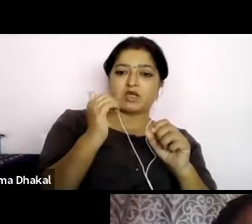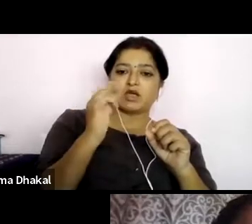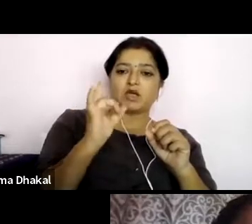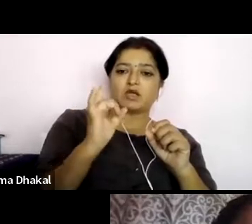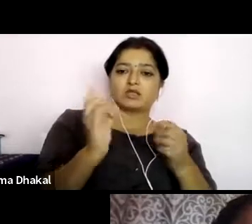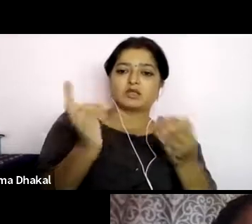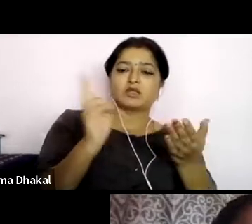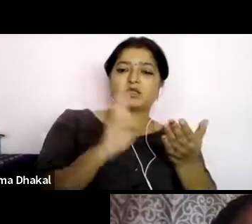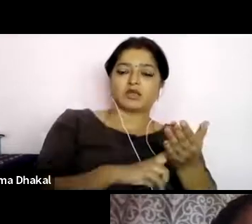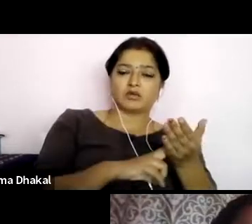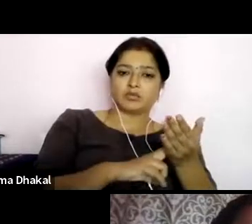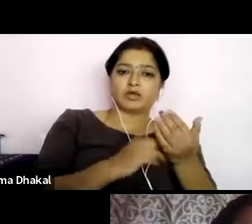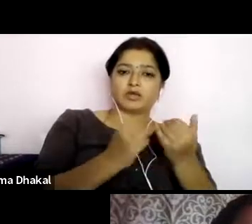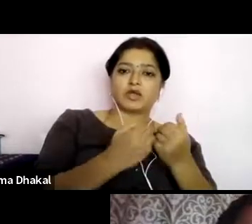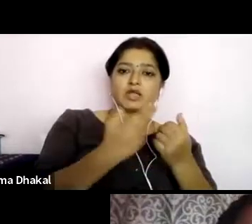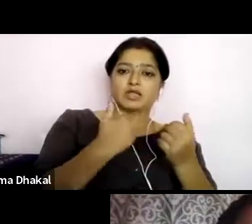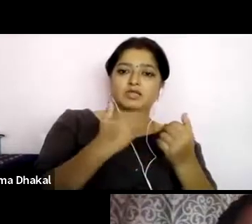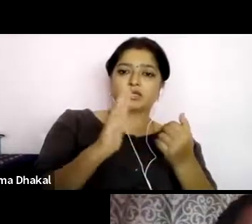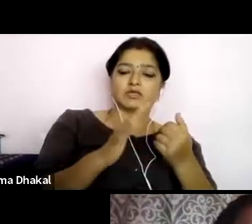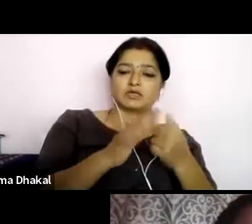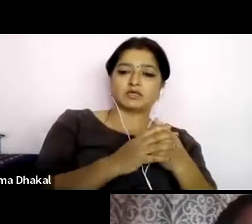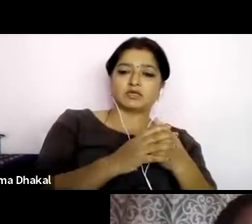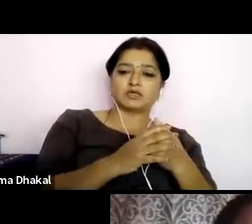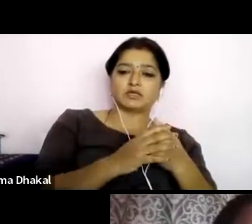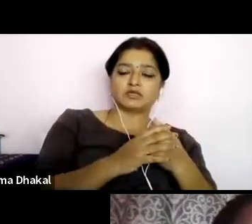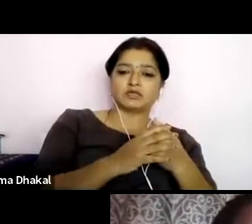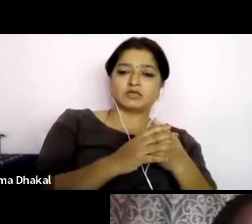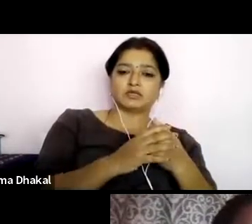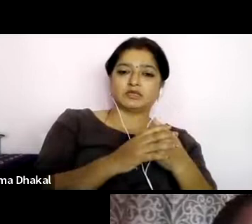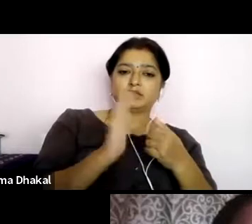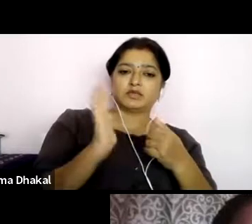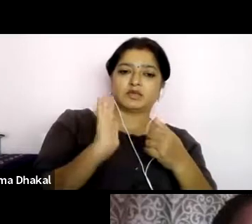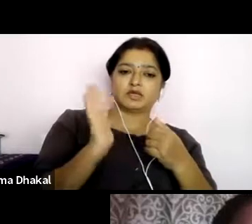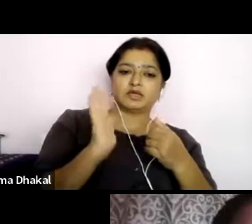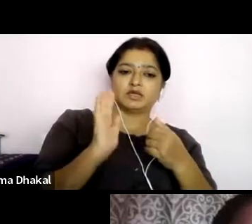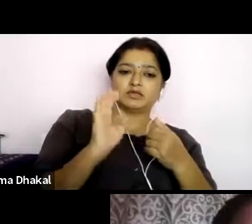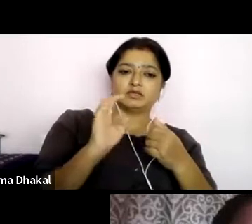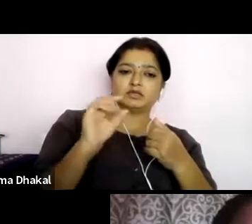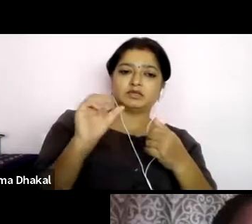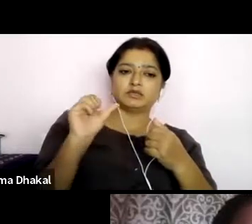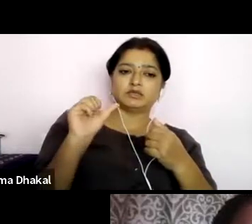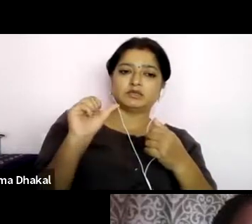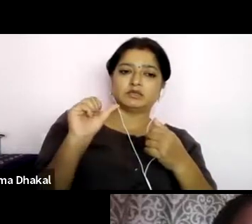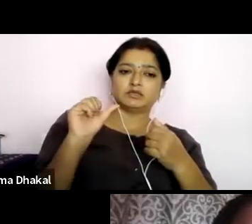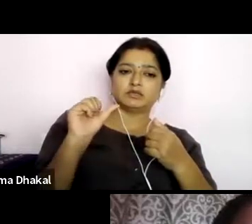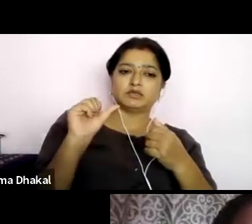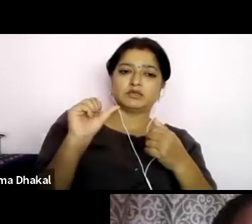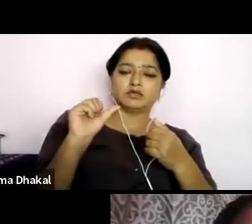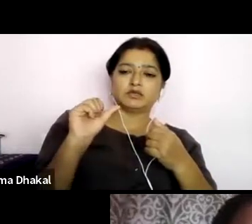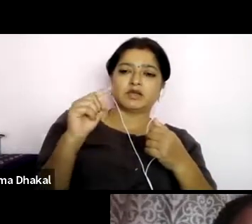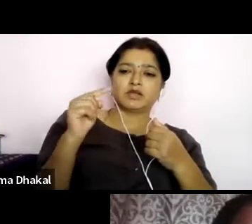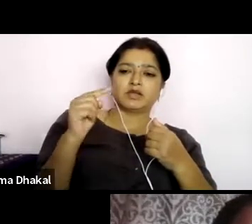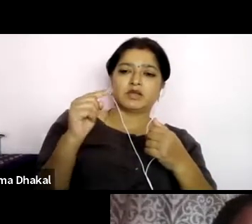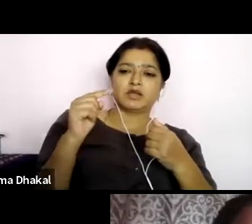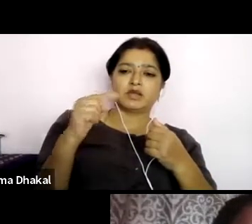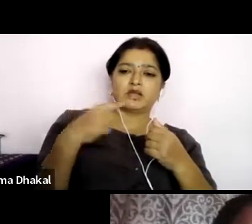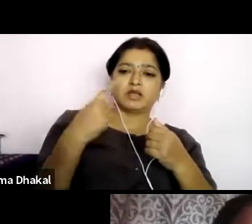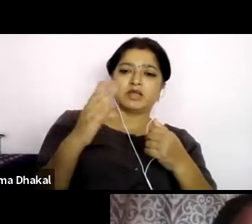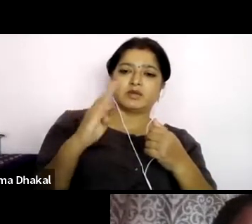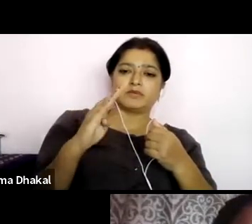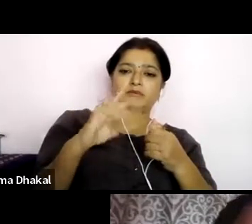Hi, Jhannel. Thank you, everyone. Thank you to all the speakers. I was